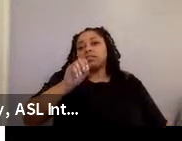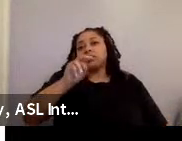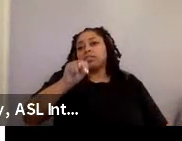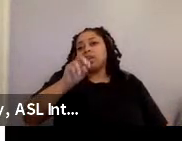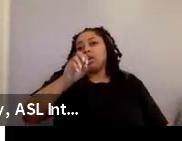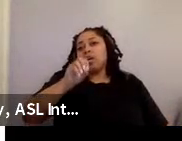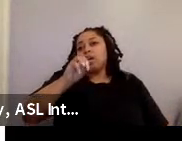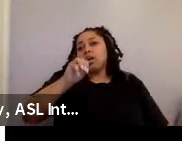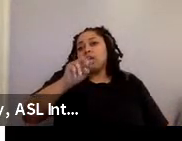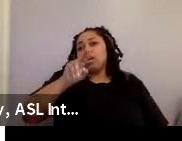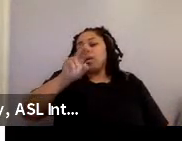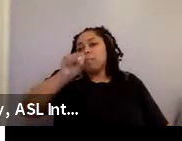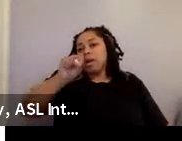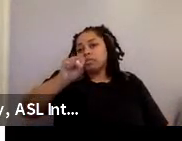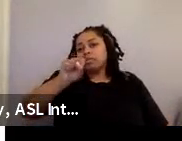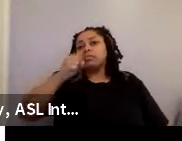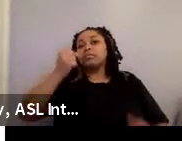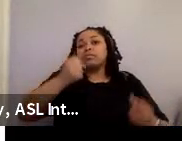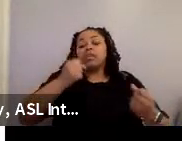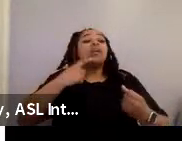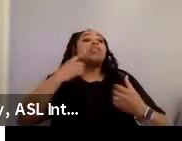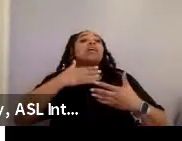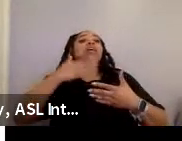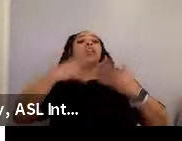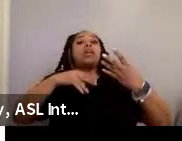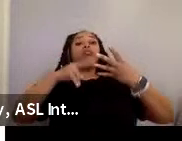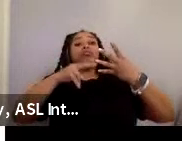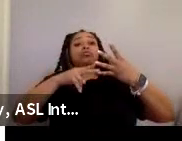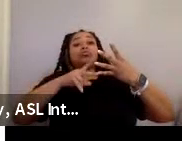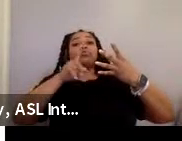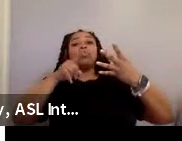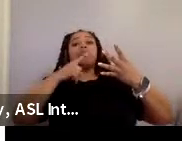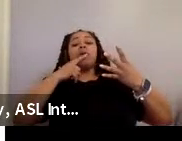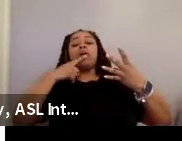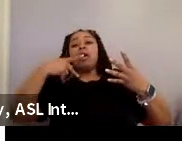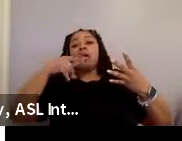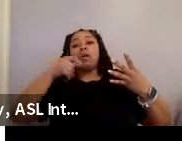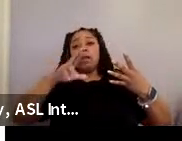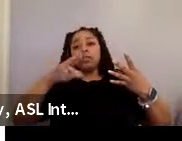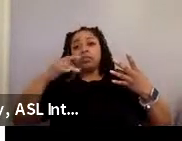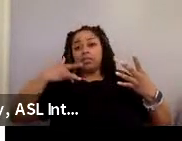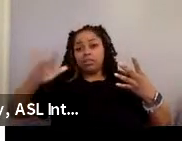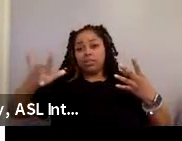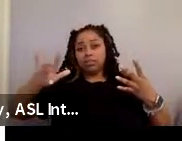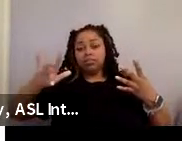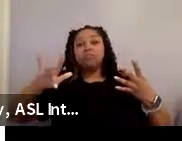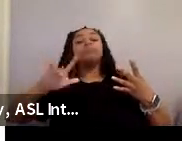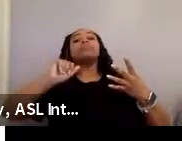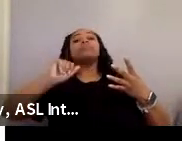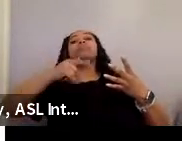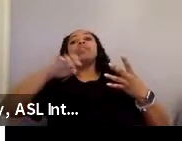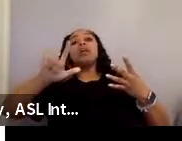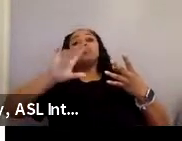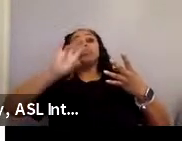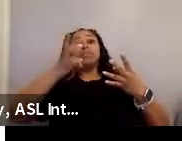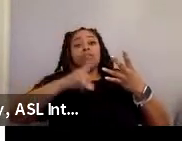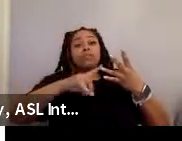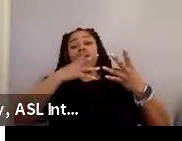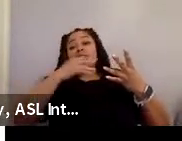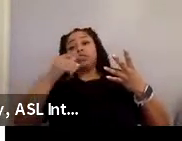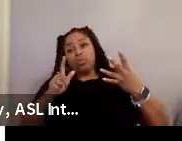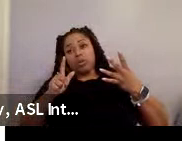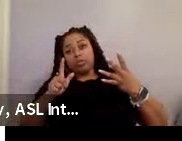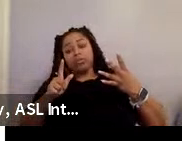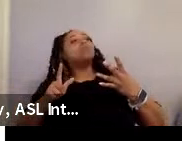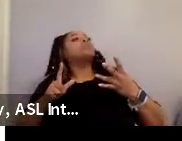next 2 sessions focus on passengers with sensory and cognitive disabilities, April 7th and 21st, 2